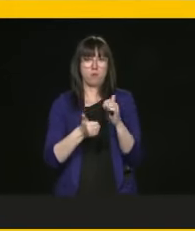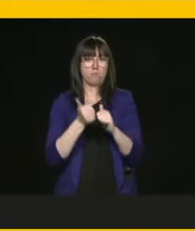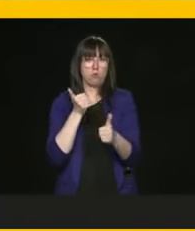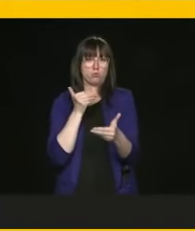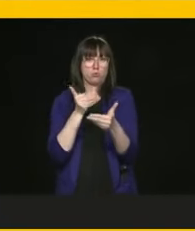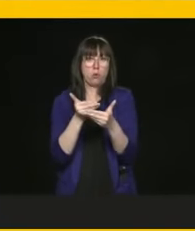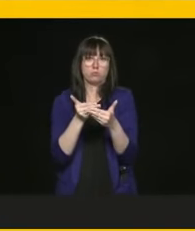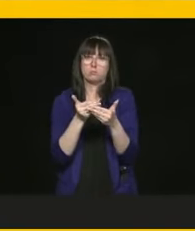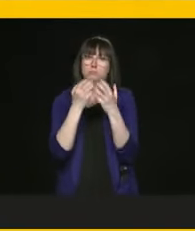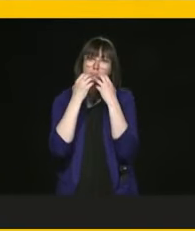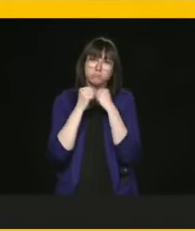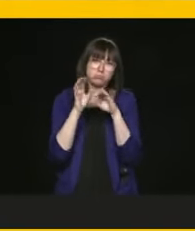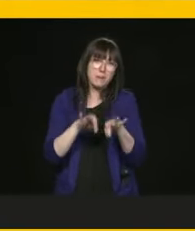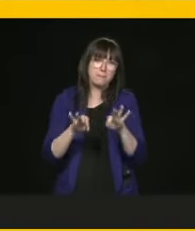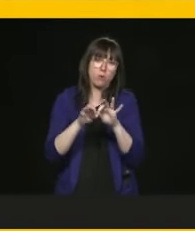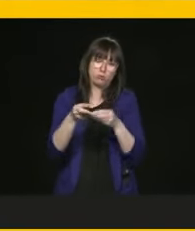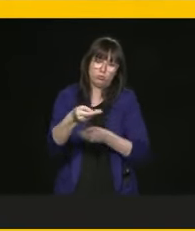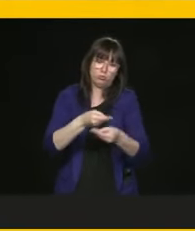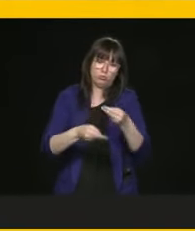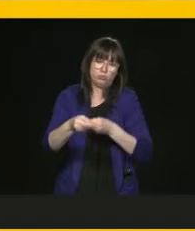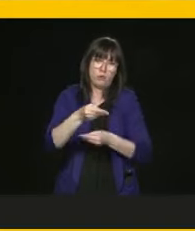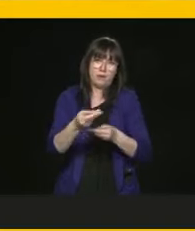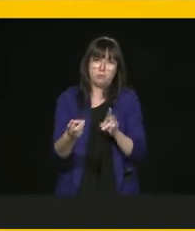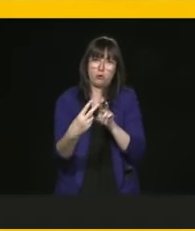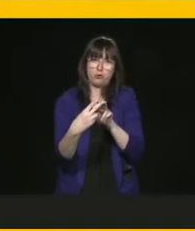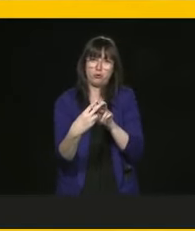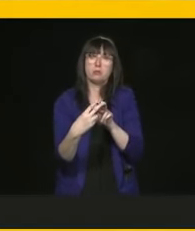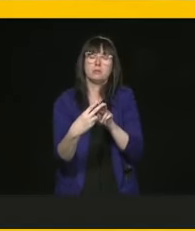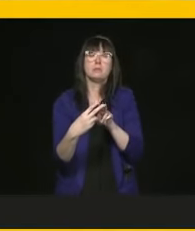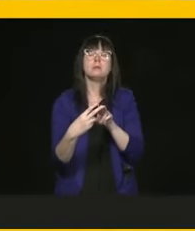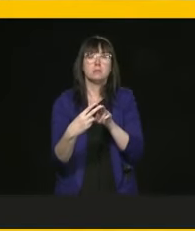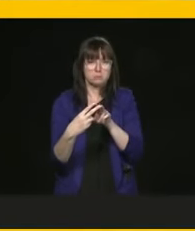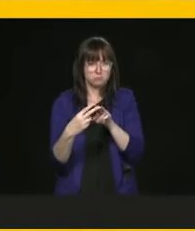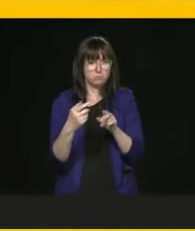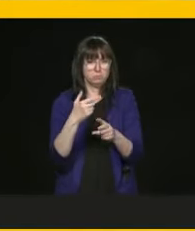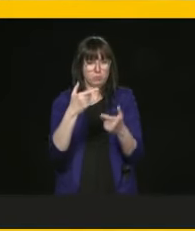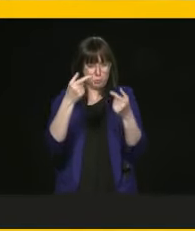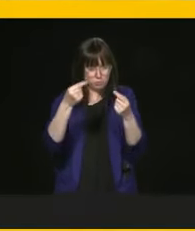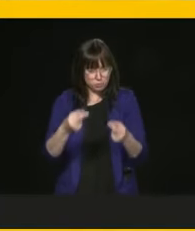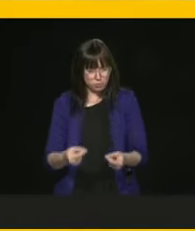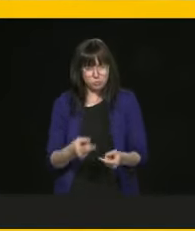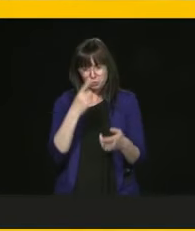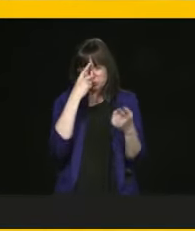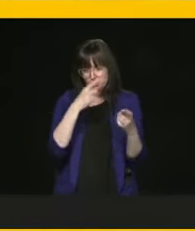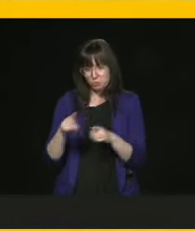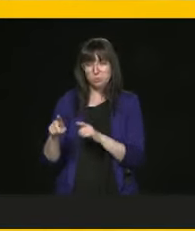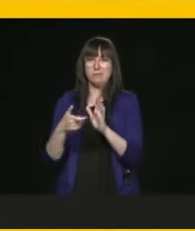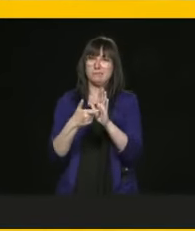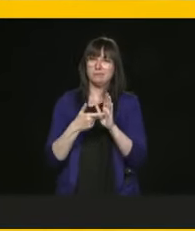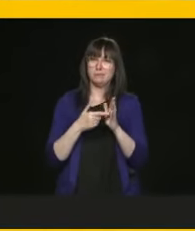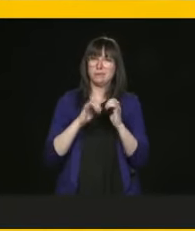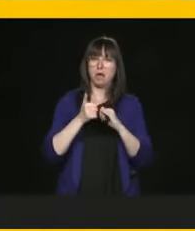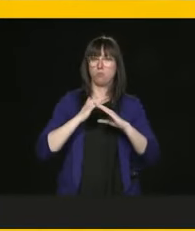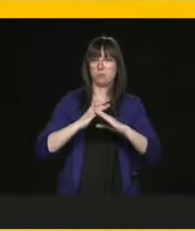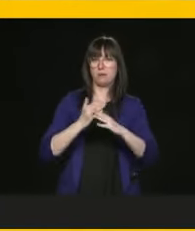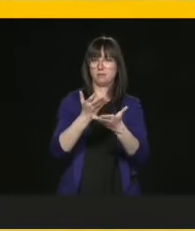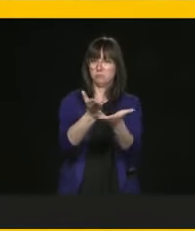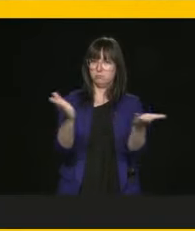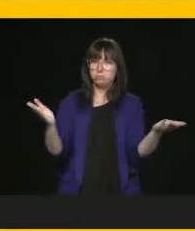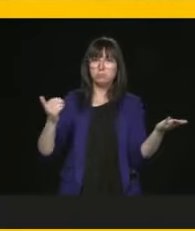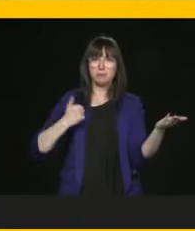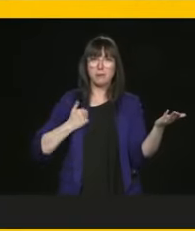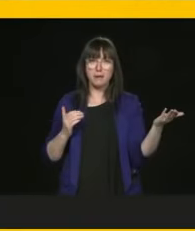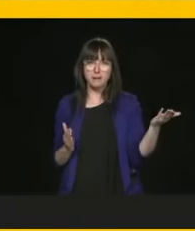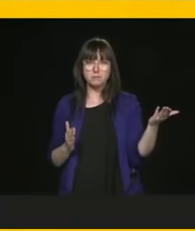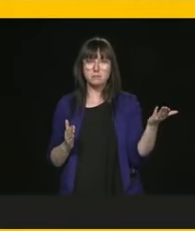these measures were absolutely critical in order to protect Canadians and limit the spread of the virus.